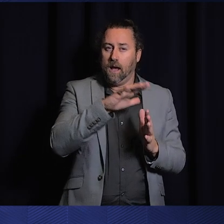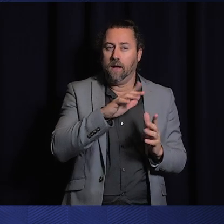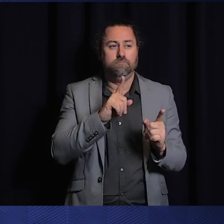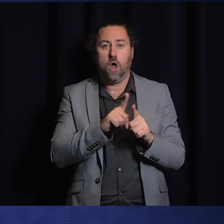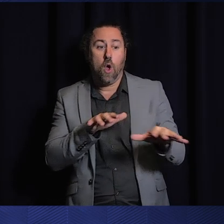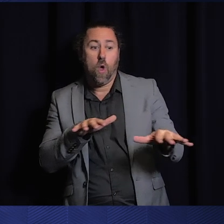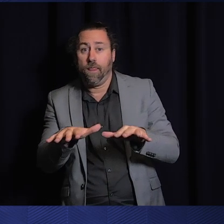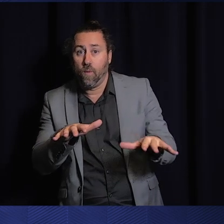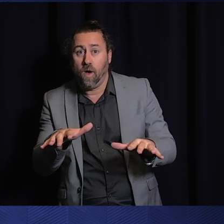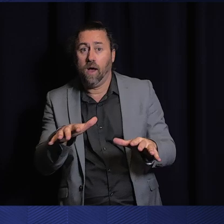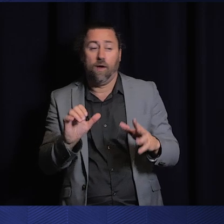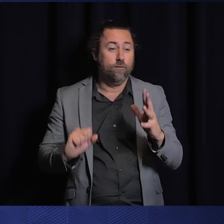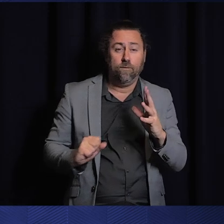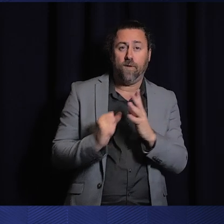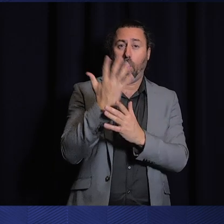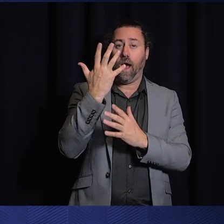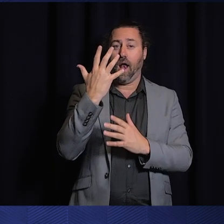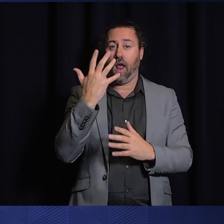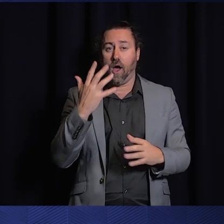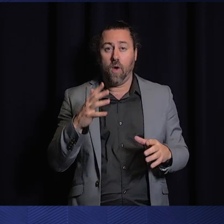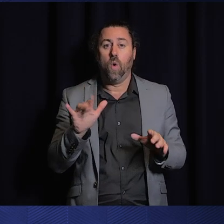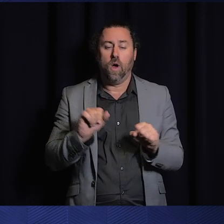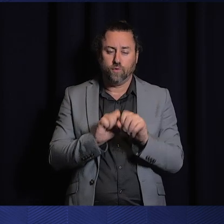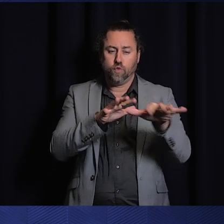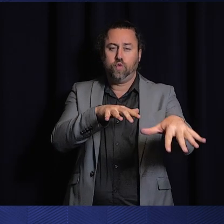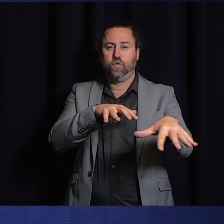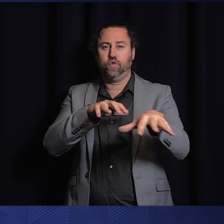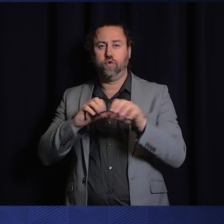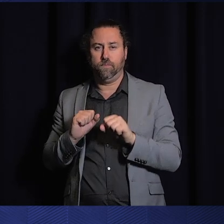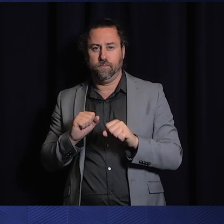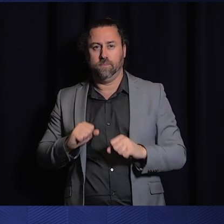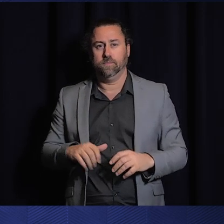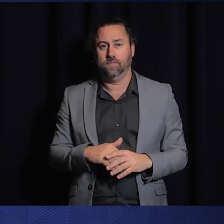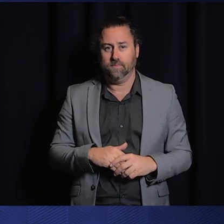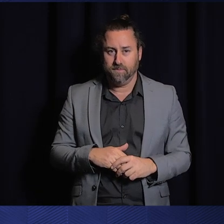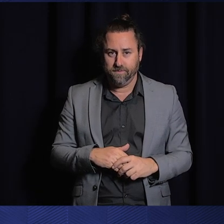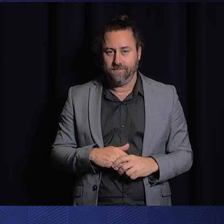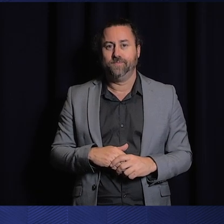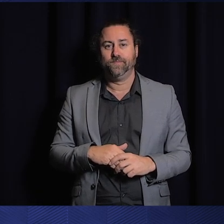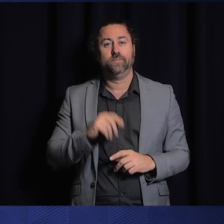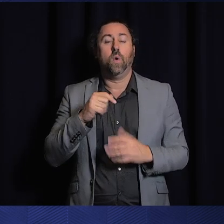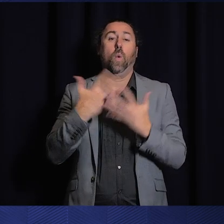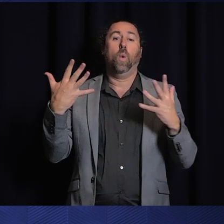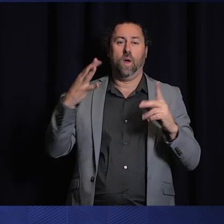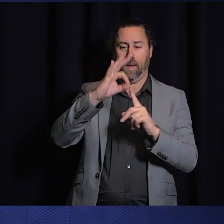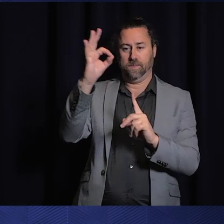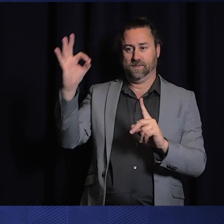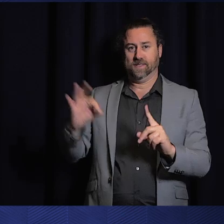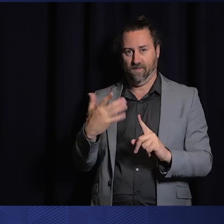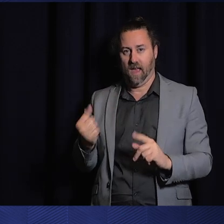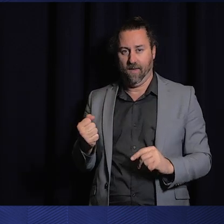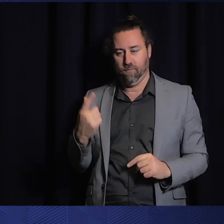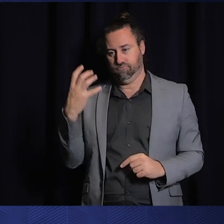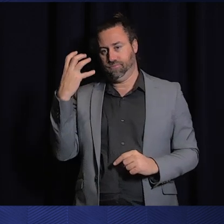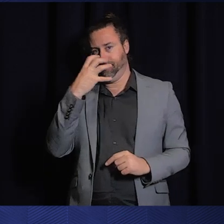as earthquakes, volcanic activity, or tsunamis. They are particularly prevalent in the Pacific in terms